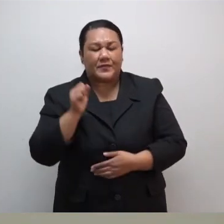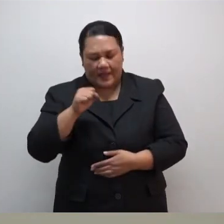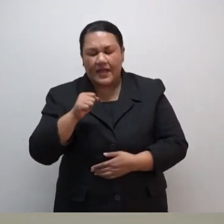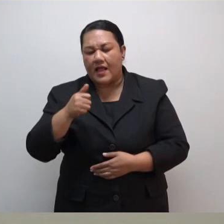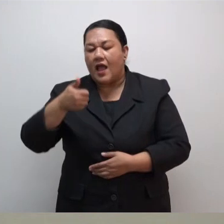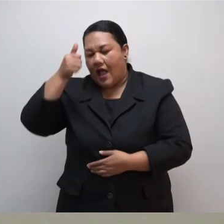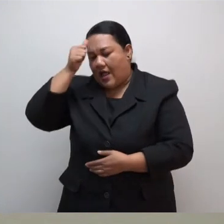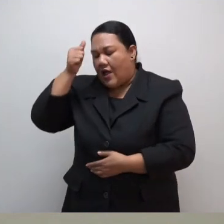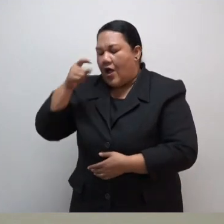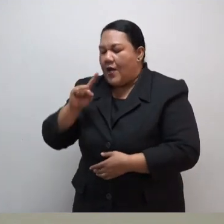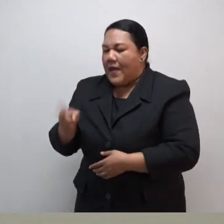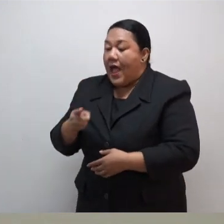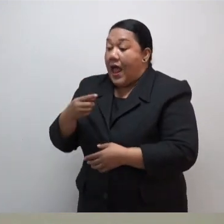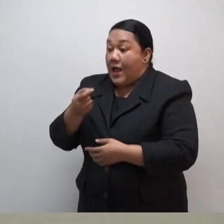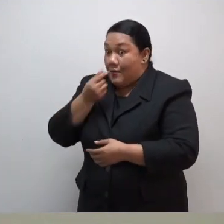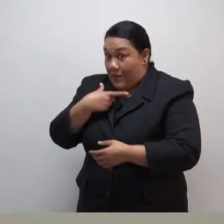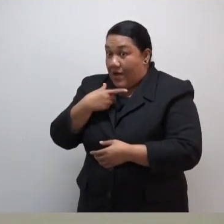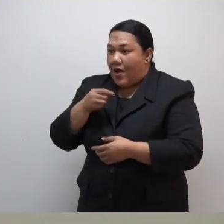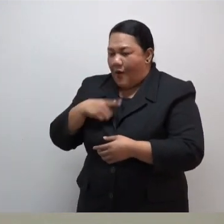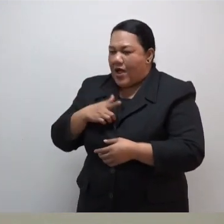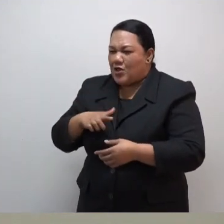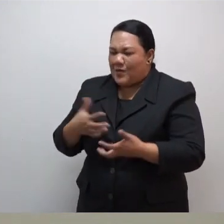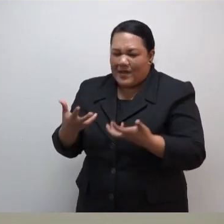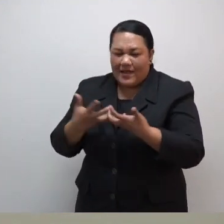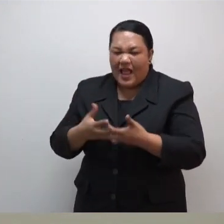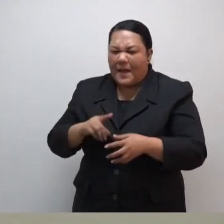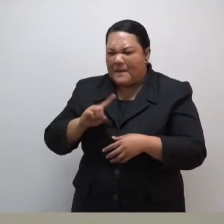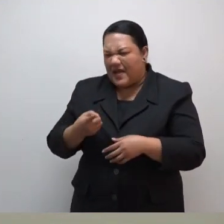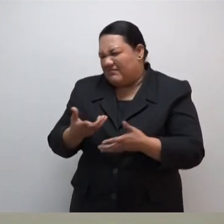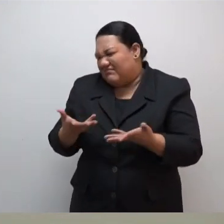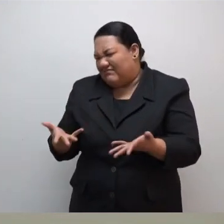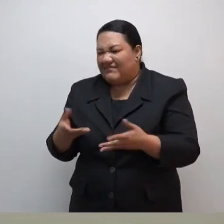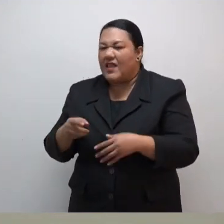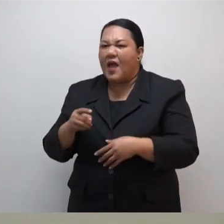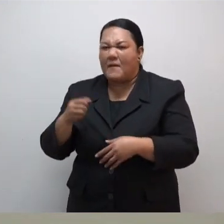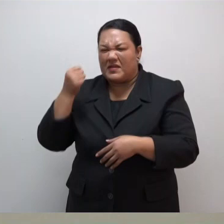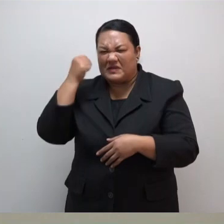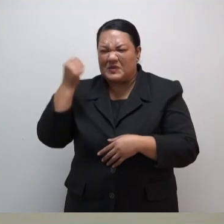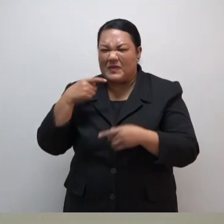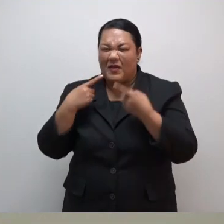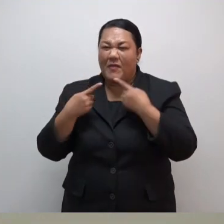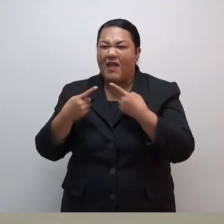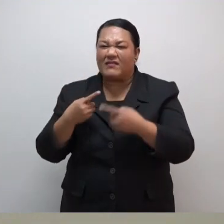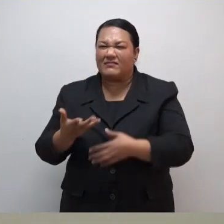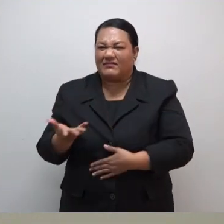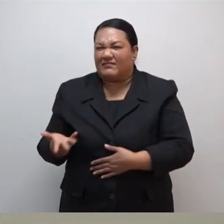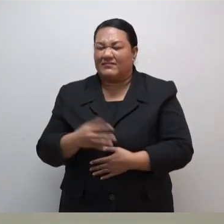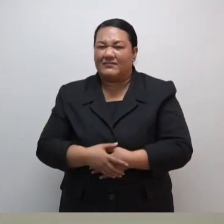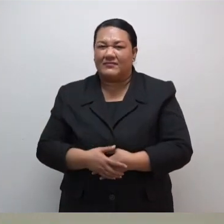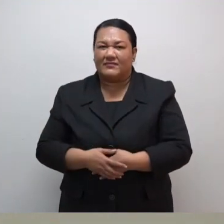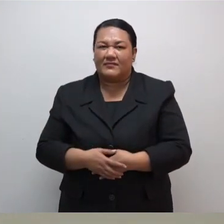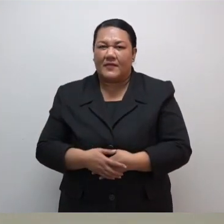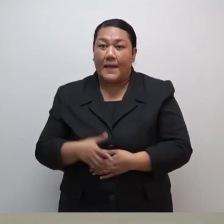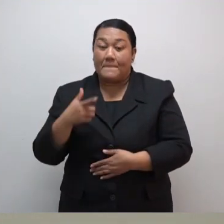is making him relevant by giving him front page on a very stupid comment, frankly, because the bulk of the